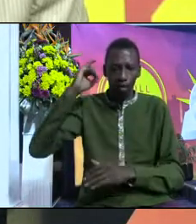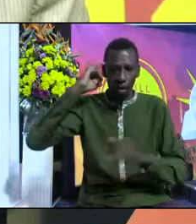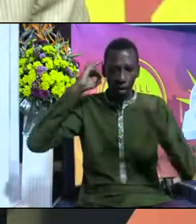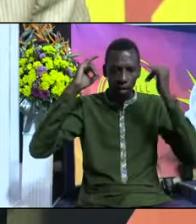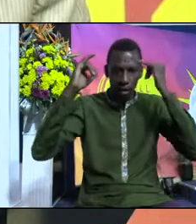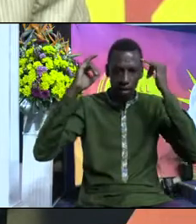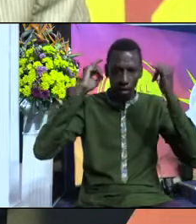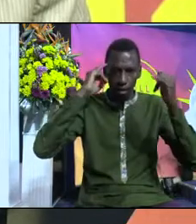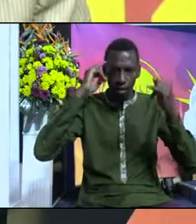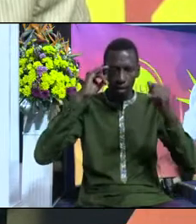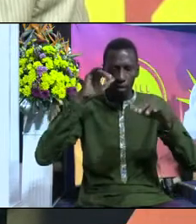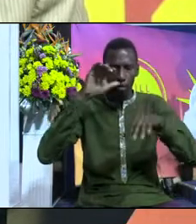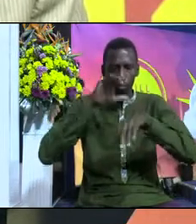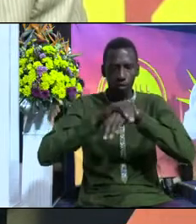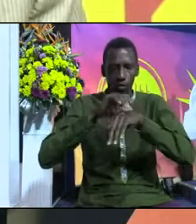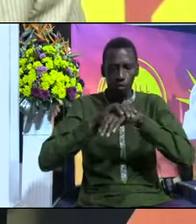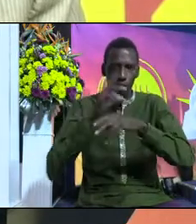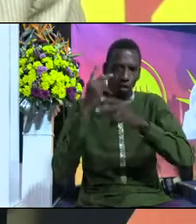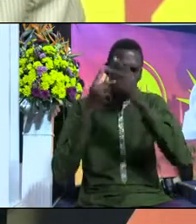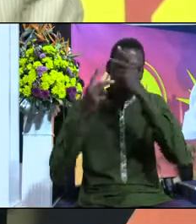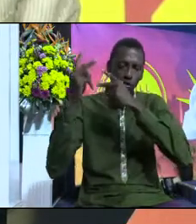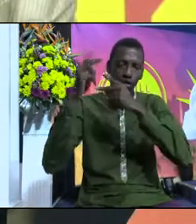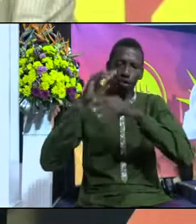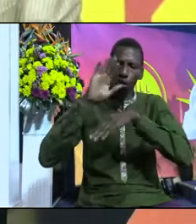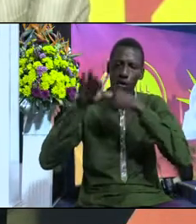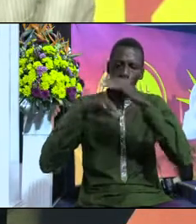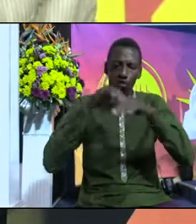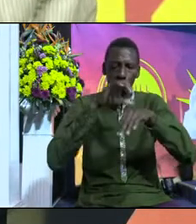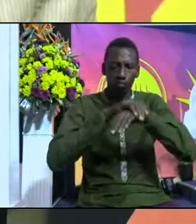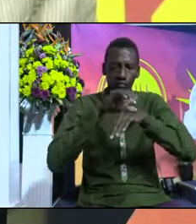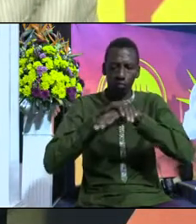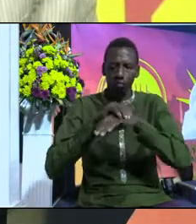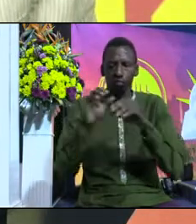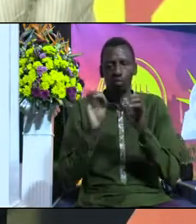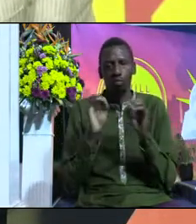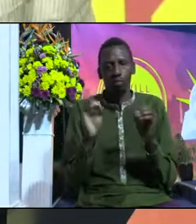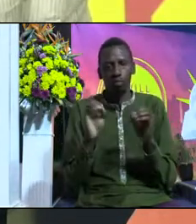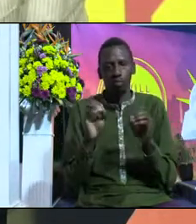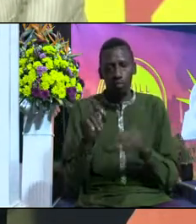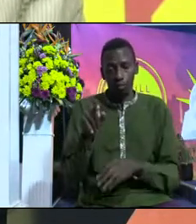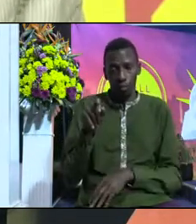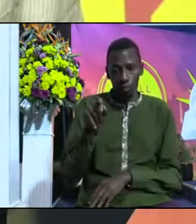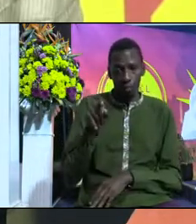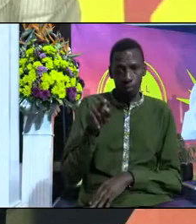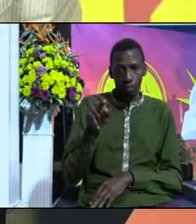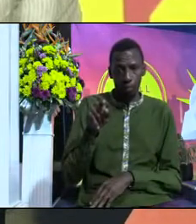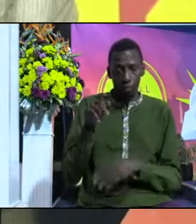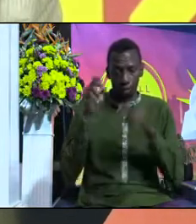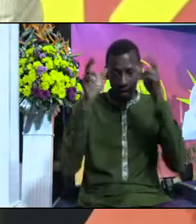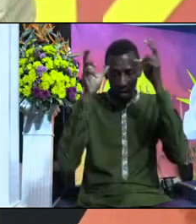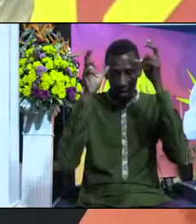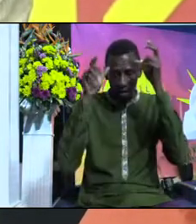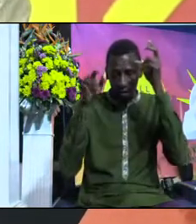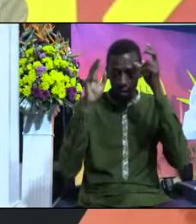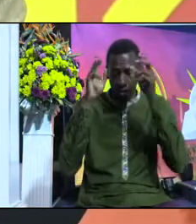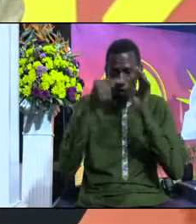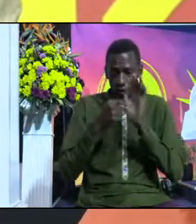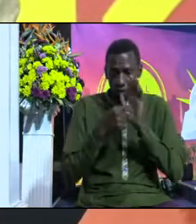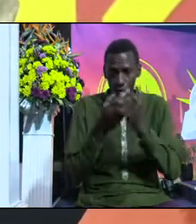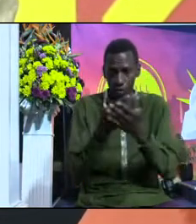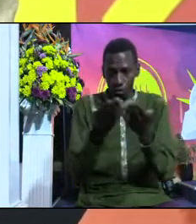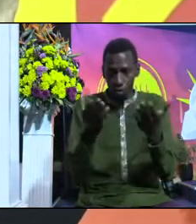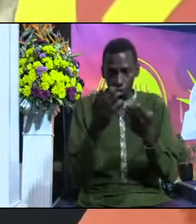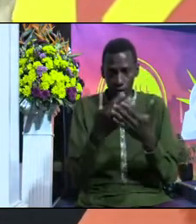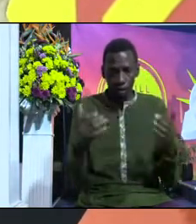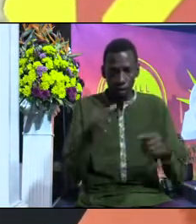not good. Hello? That rascal, the devil, will show you some things about